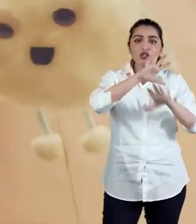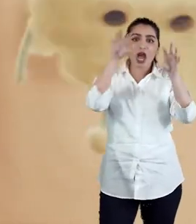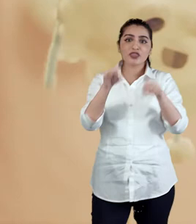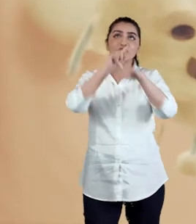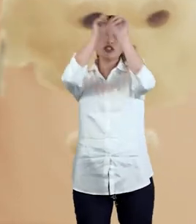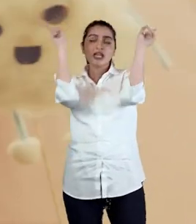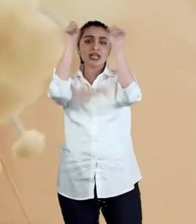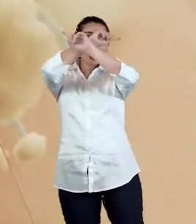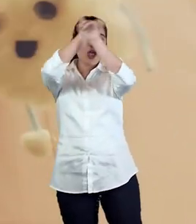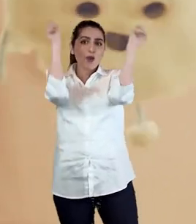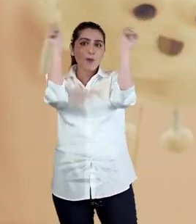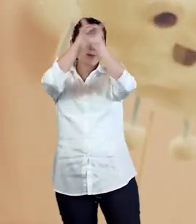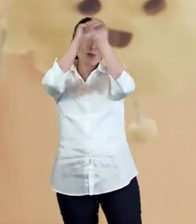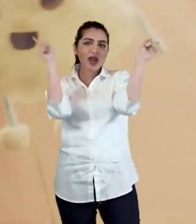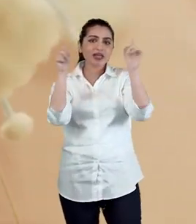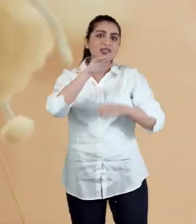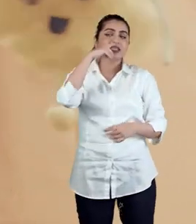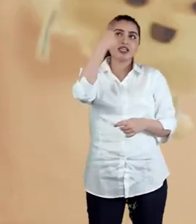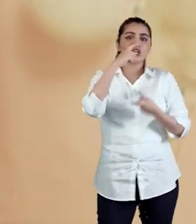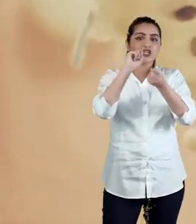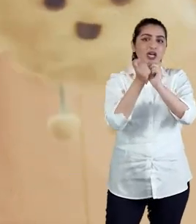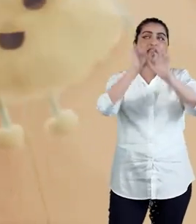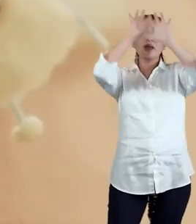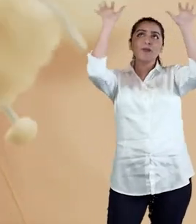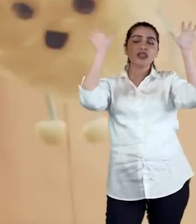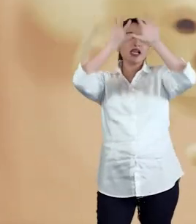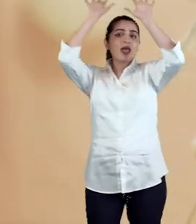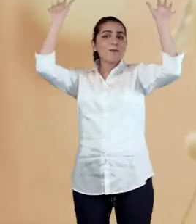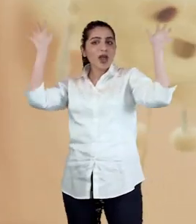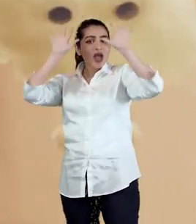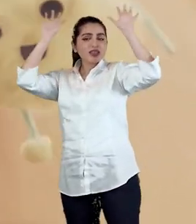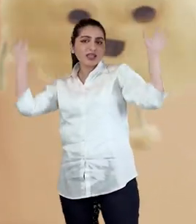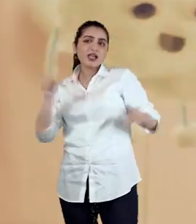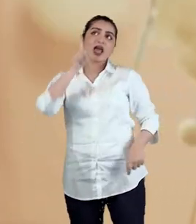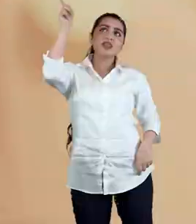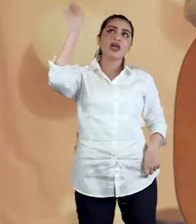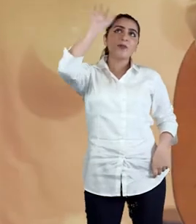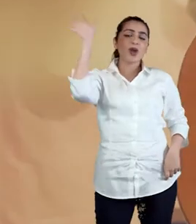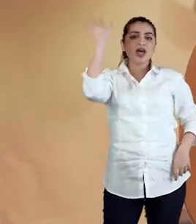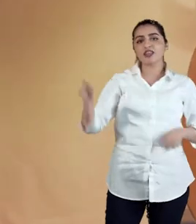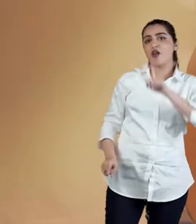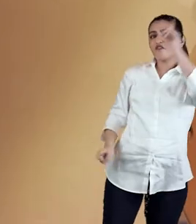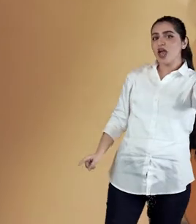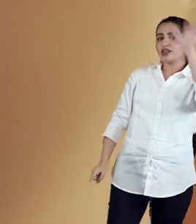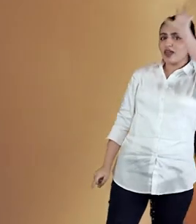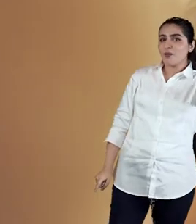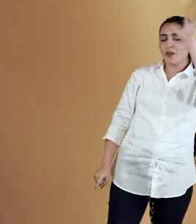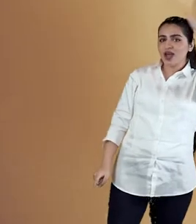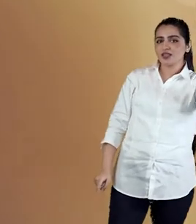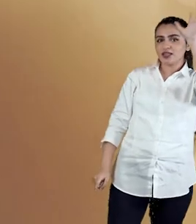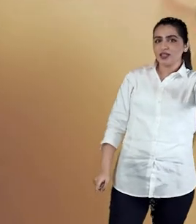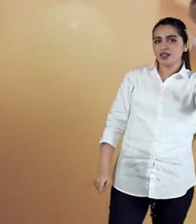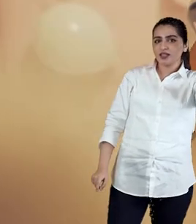Dekho jadoo zar ke upar kitni shakle badle badal, aisa badal,